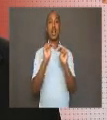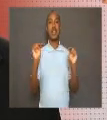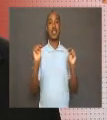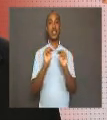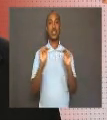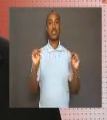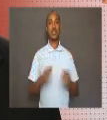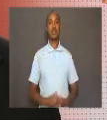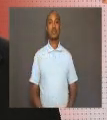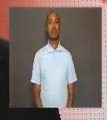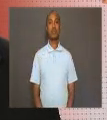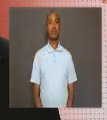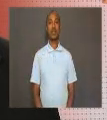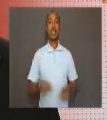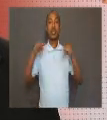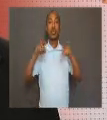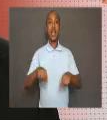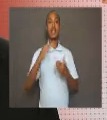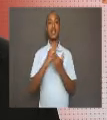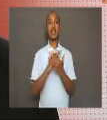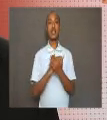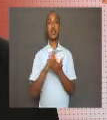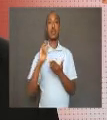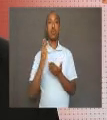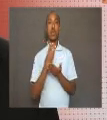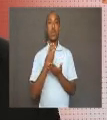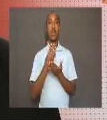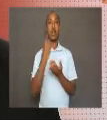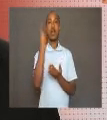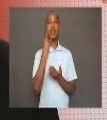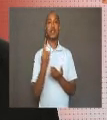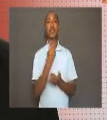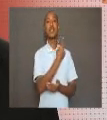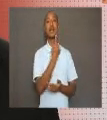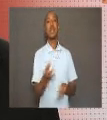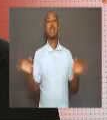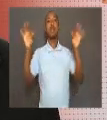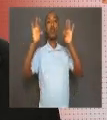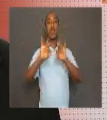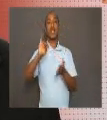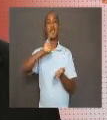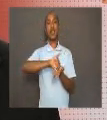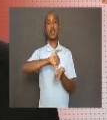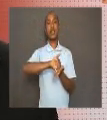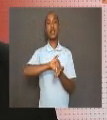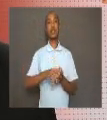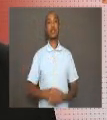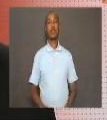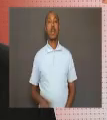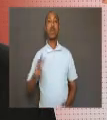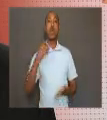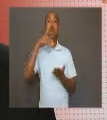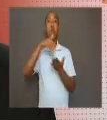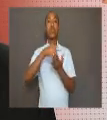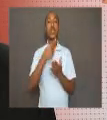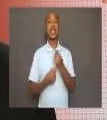neutralization. In today's lesson, we will list some important salts. We will